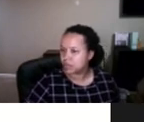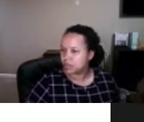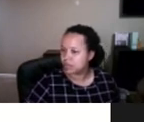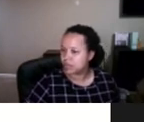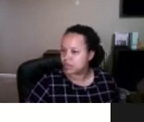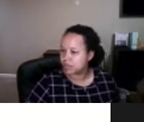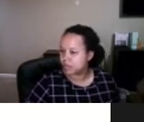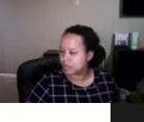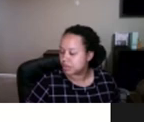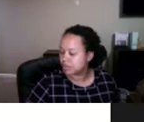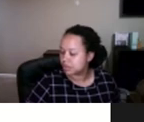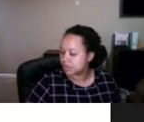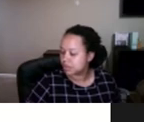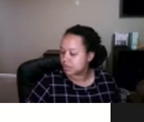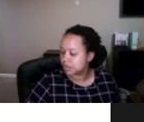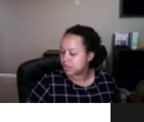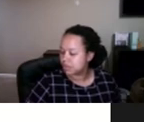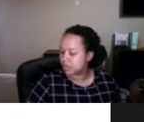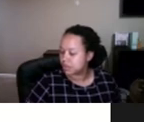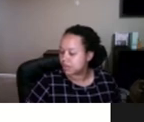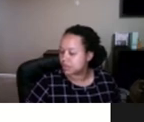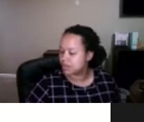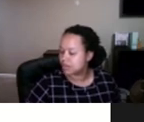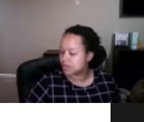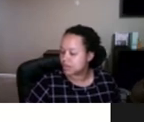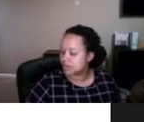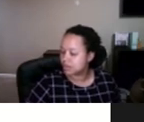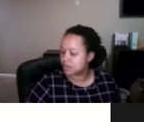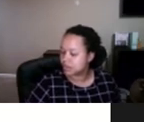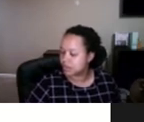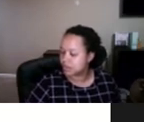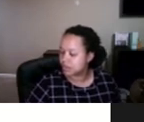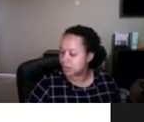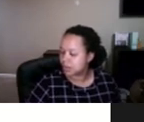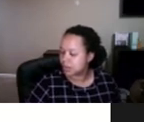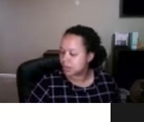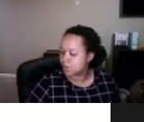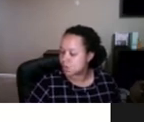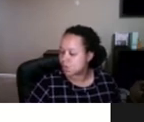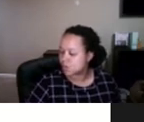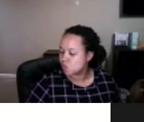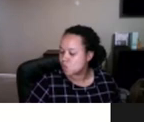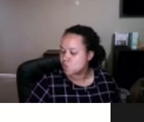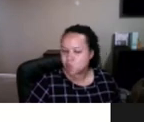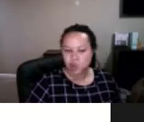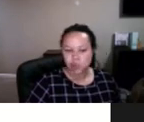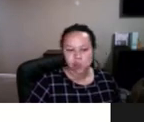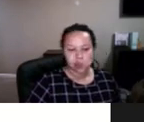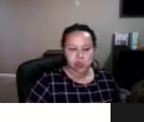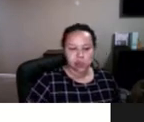Hi, good afternoon. I'm Susan Blaine. My pronouns are she, her, hers, and